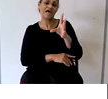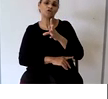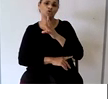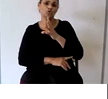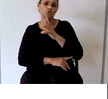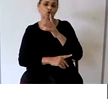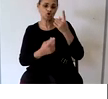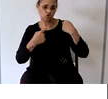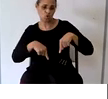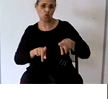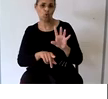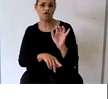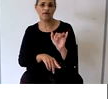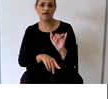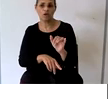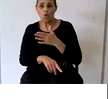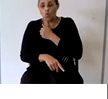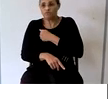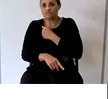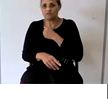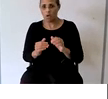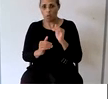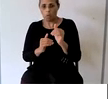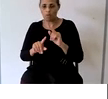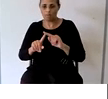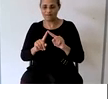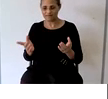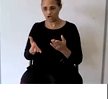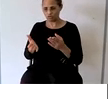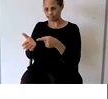this, jumping ahead of myself here. Here we go.